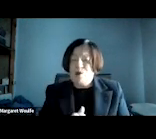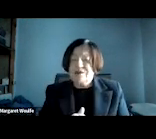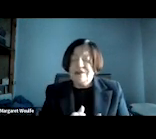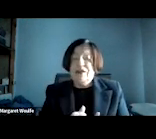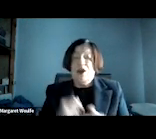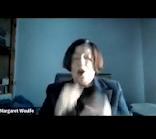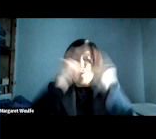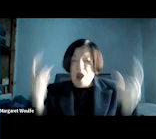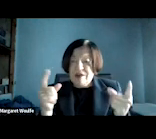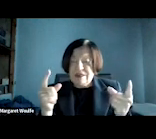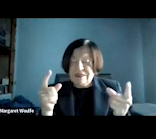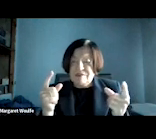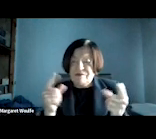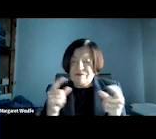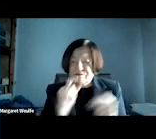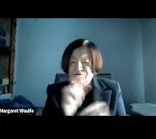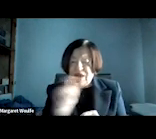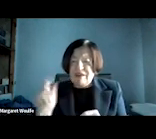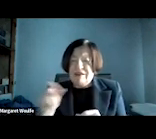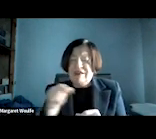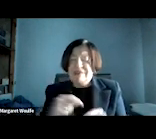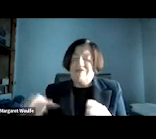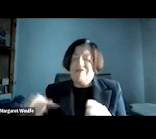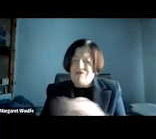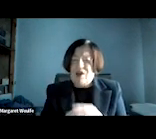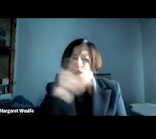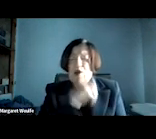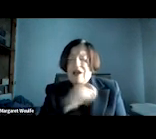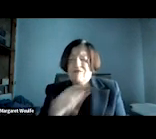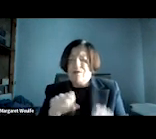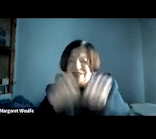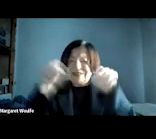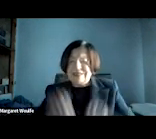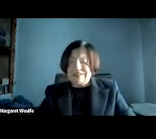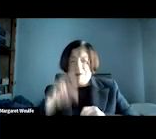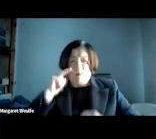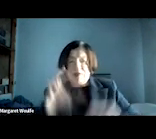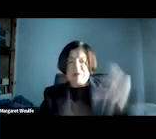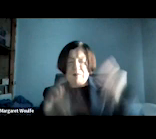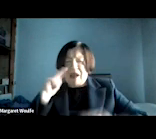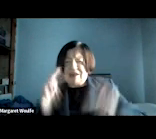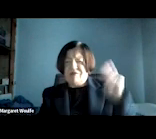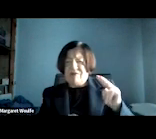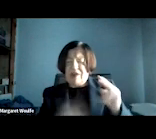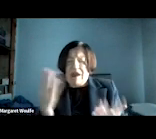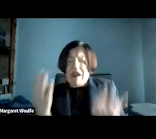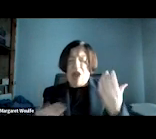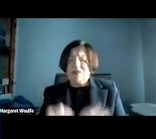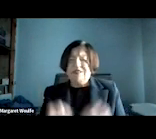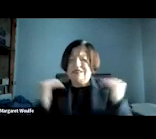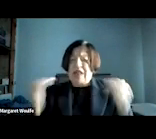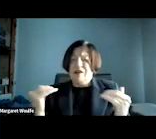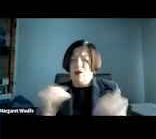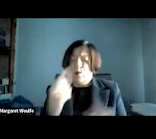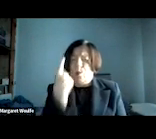awareness raising, being very much part of that. So looking at from a systems perspective, how will this standard,